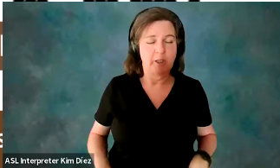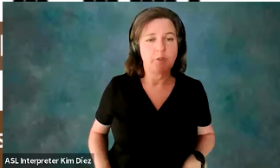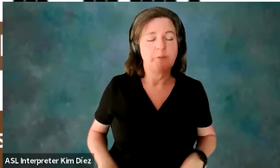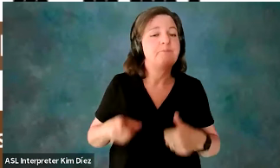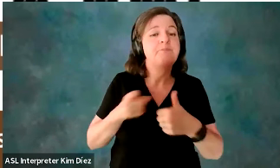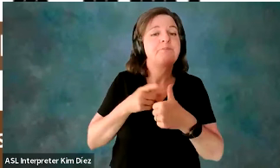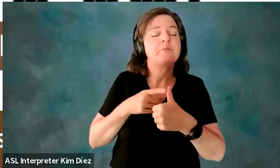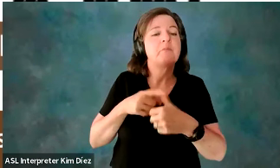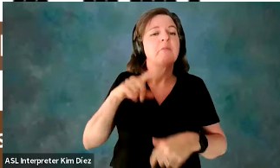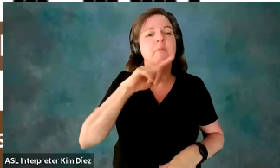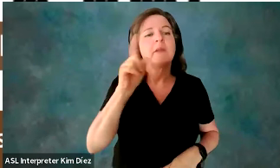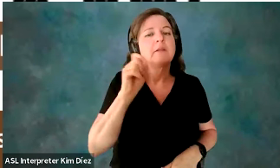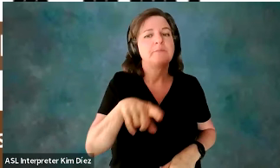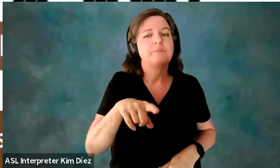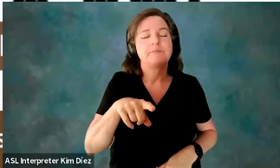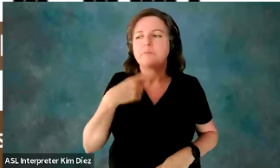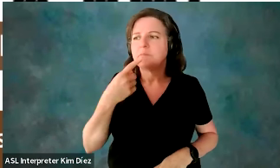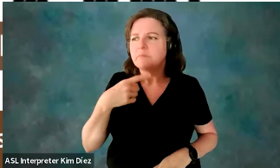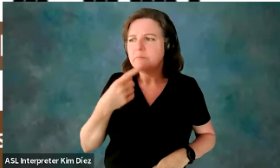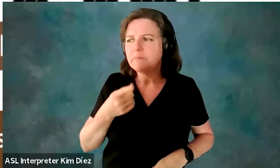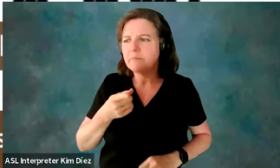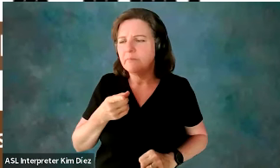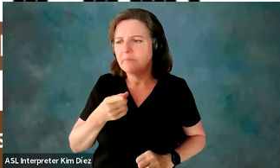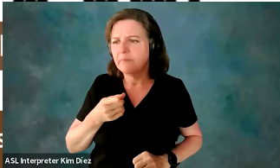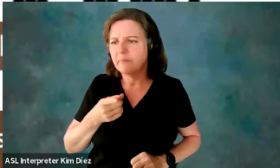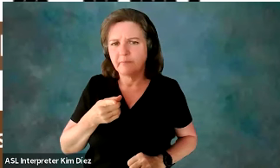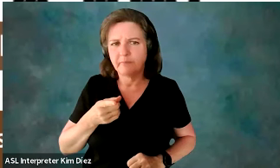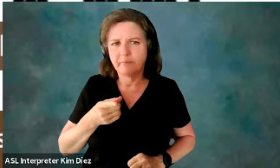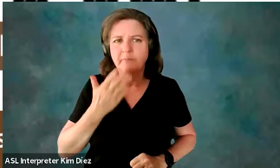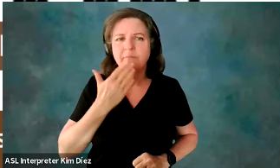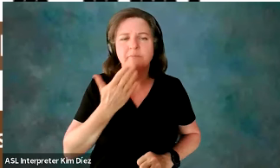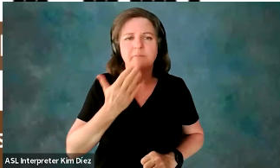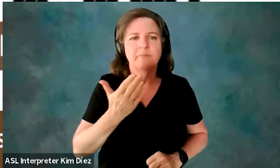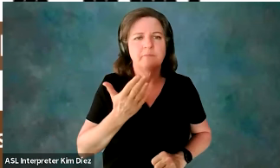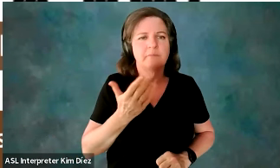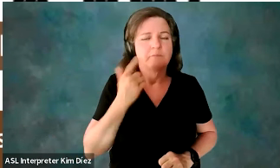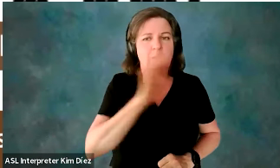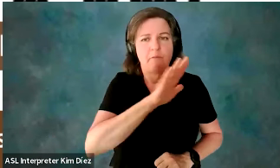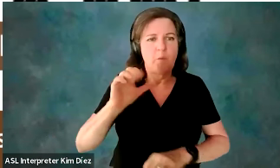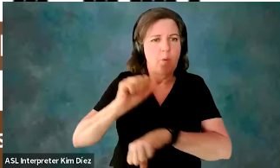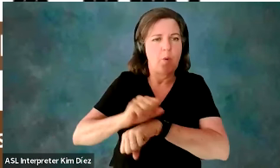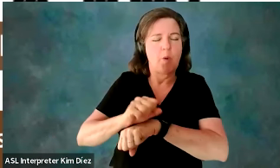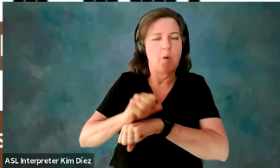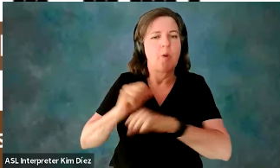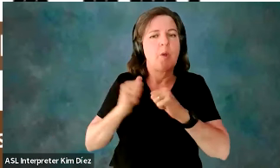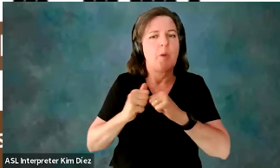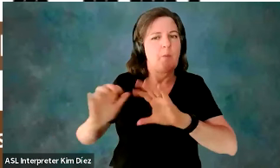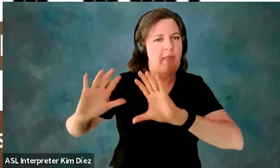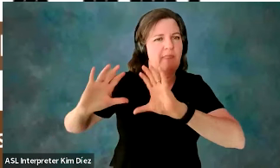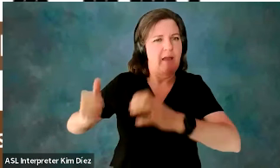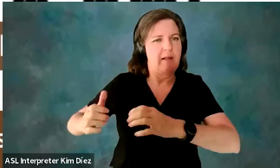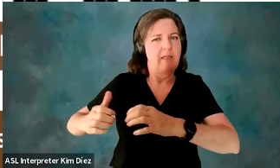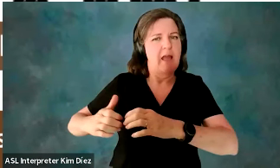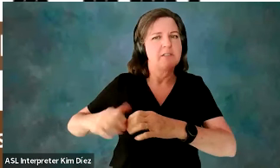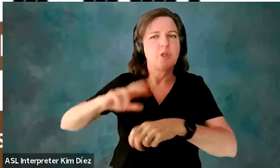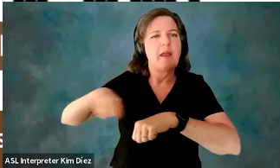question says, thank you for your work with the classification of native